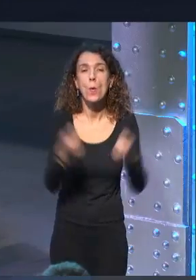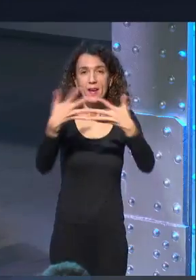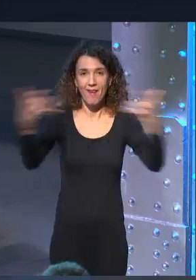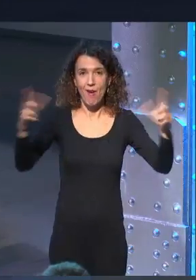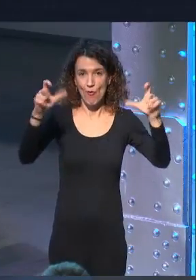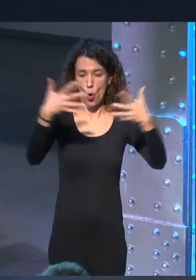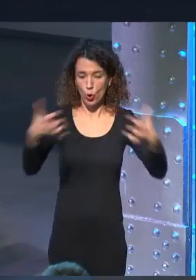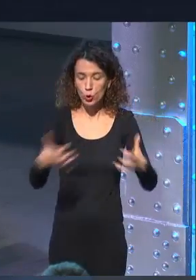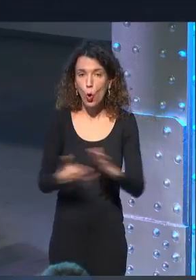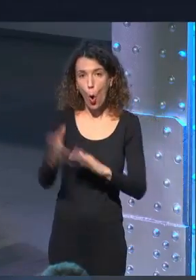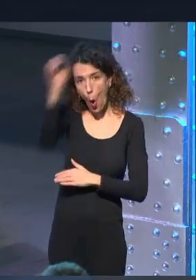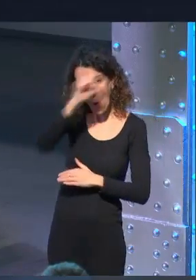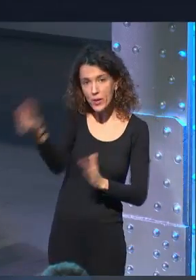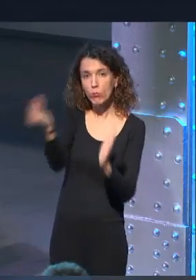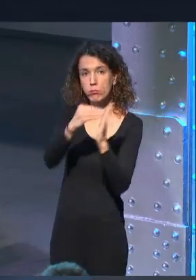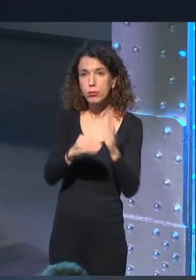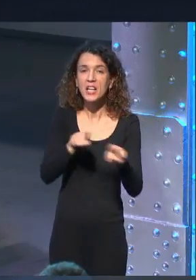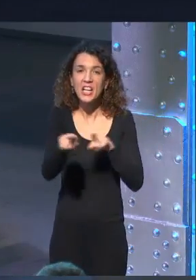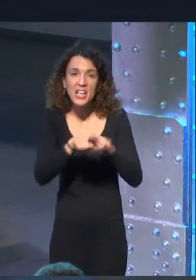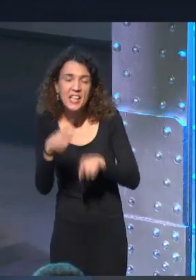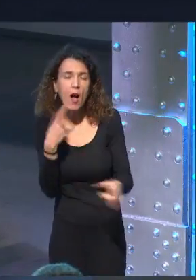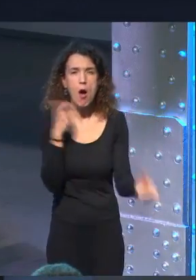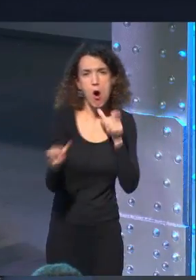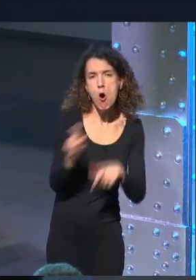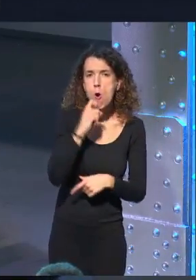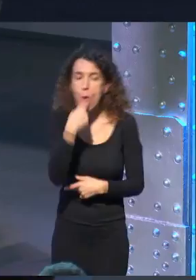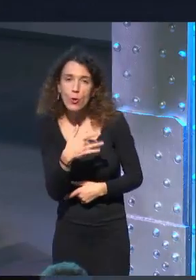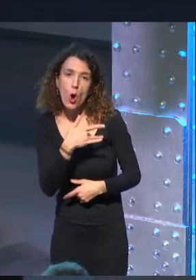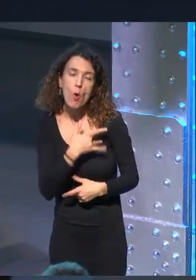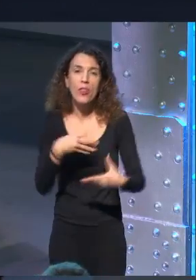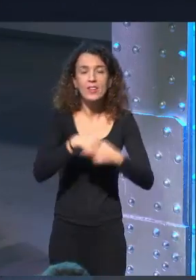pushes send or publish a comment, an opinion,